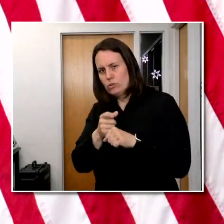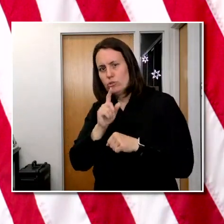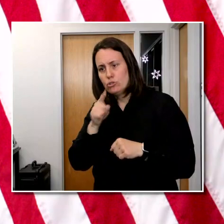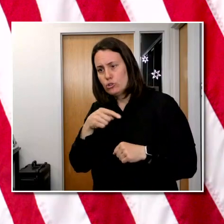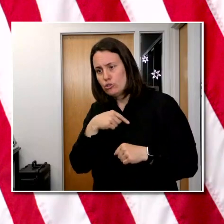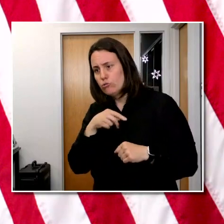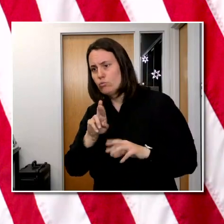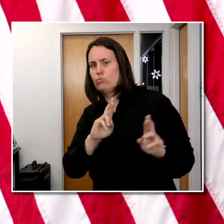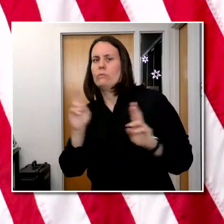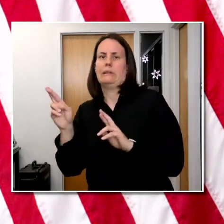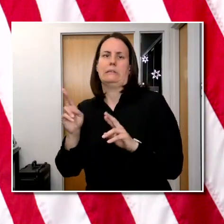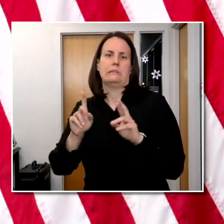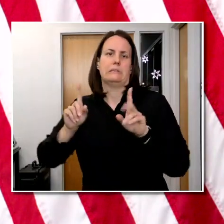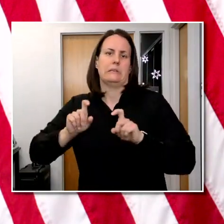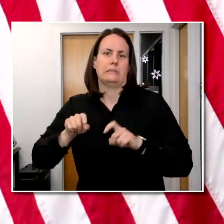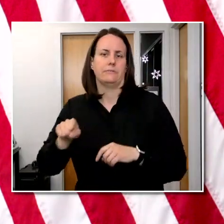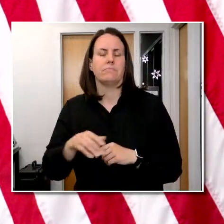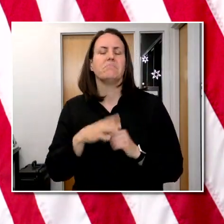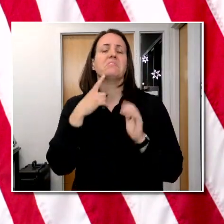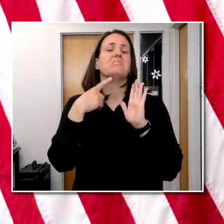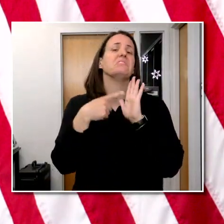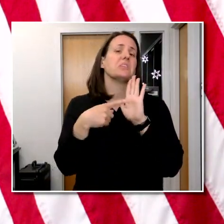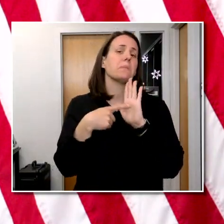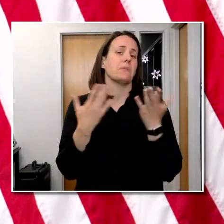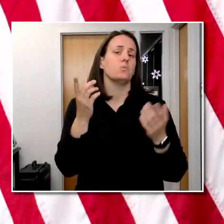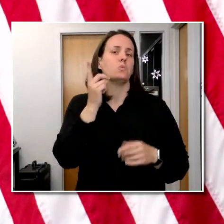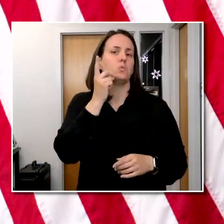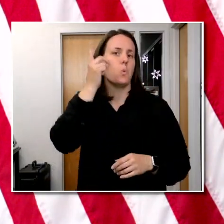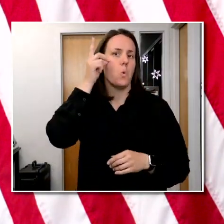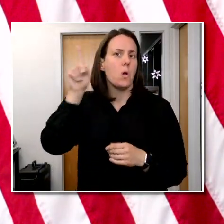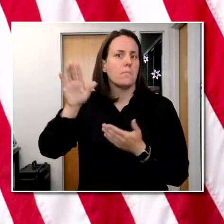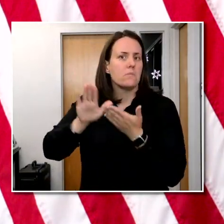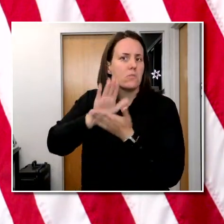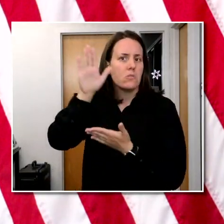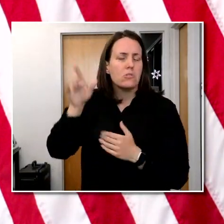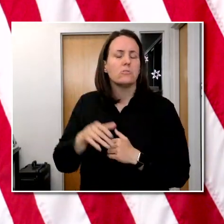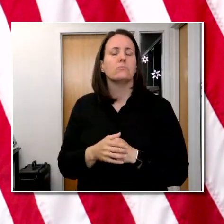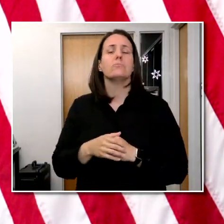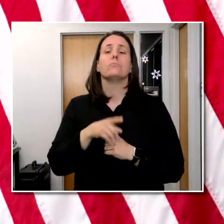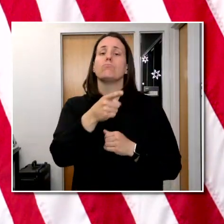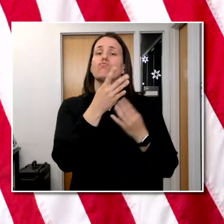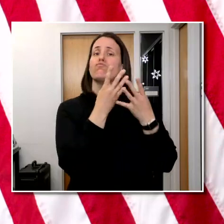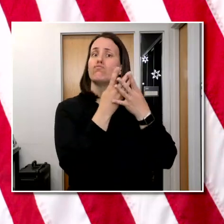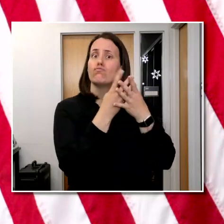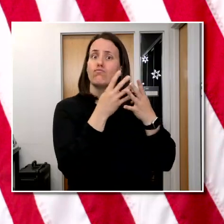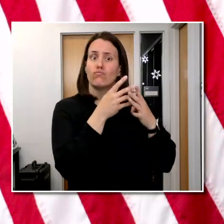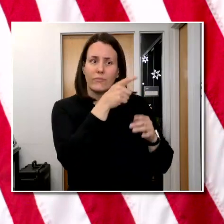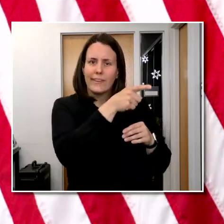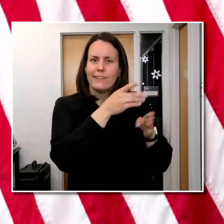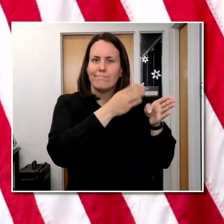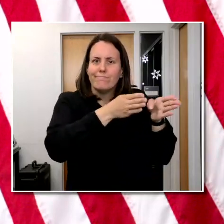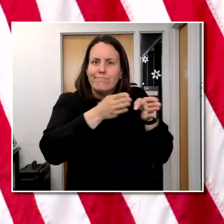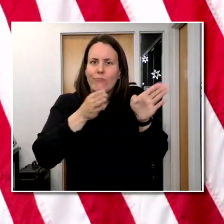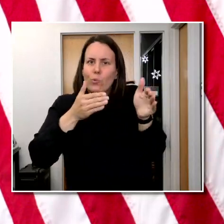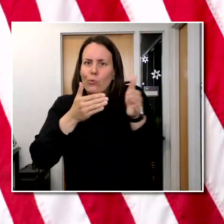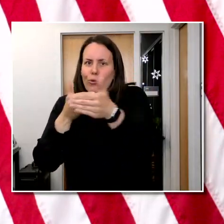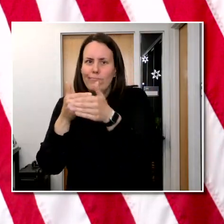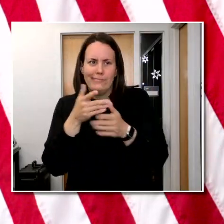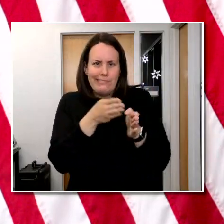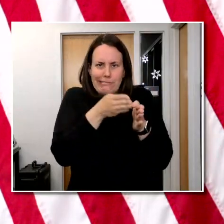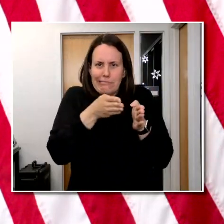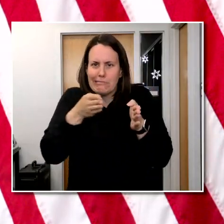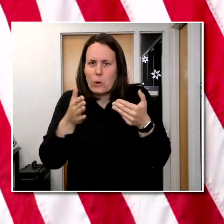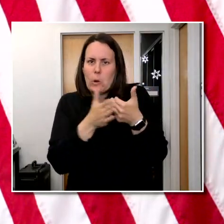like dormitories or jails or prisons where lots of people are living in close